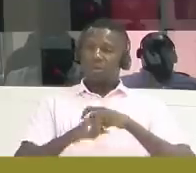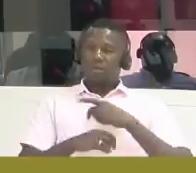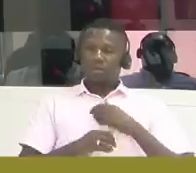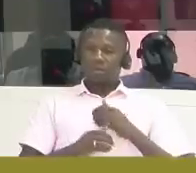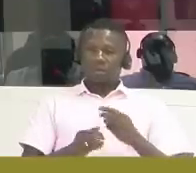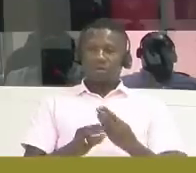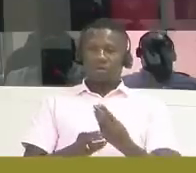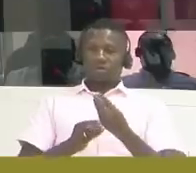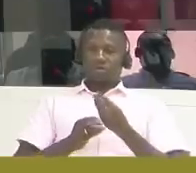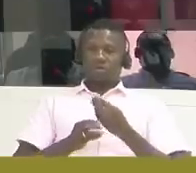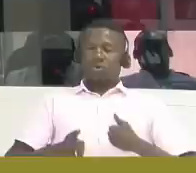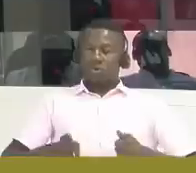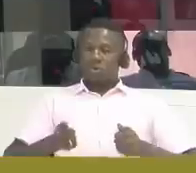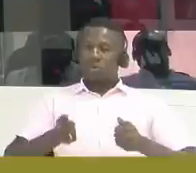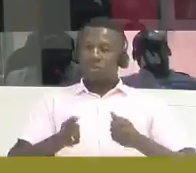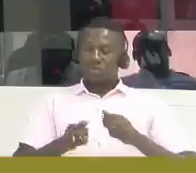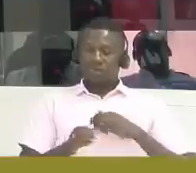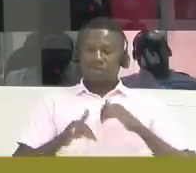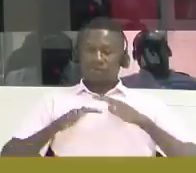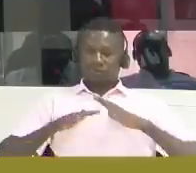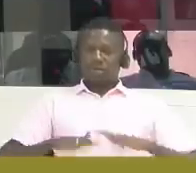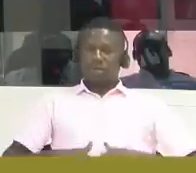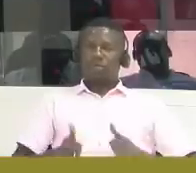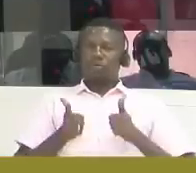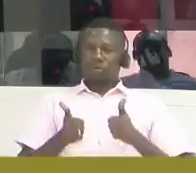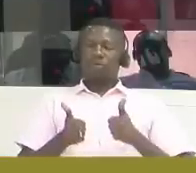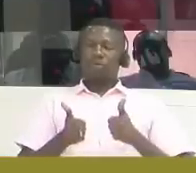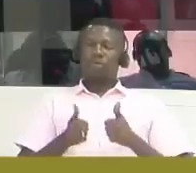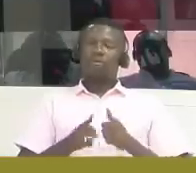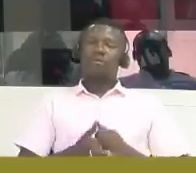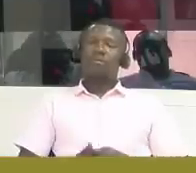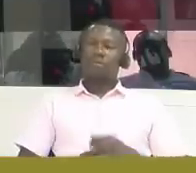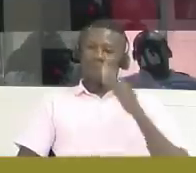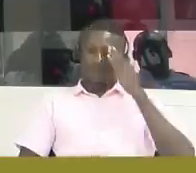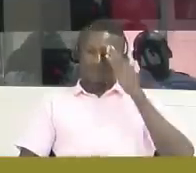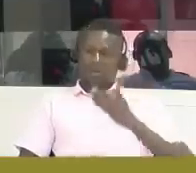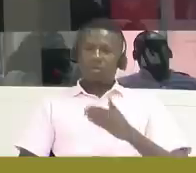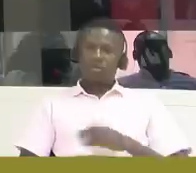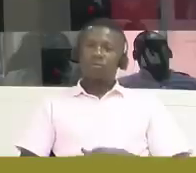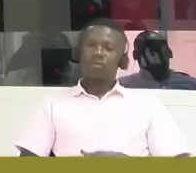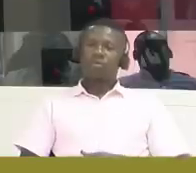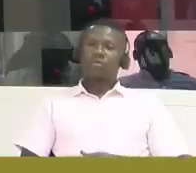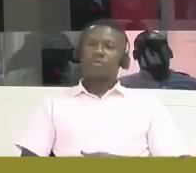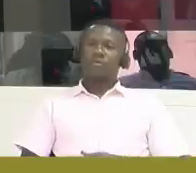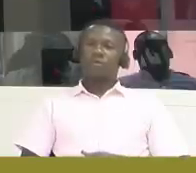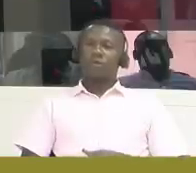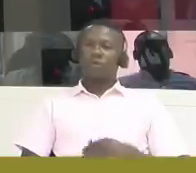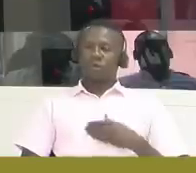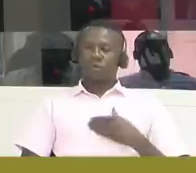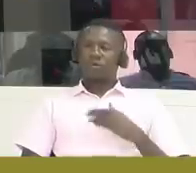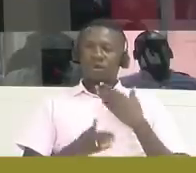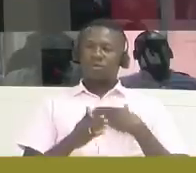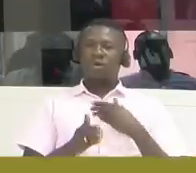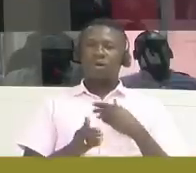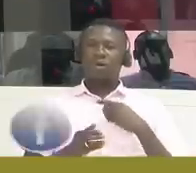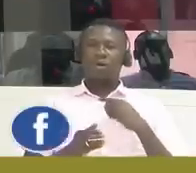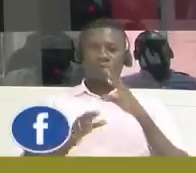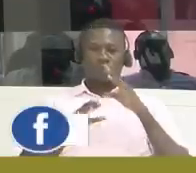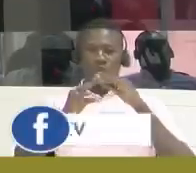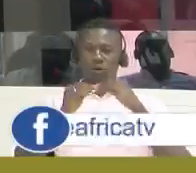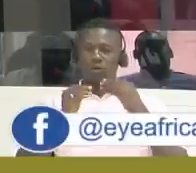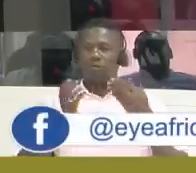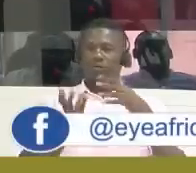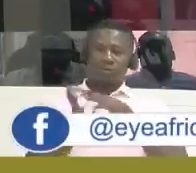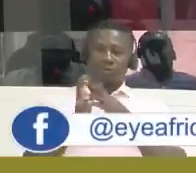so that you feel comfortable. Okay. Thank you. Thank you. Just to avoid our speeches overlapping,